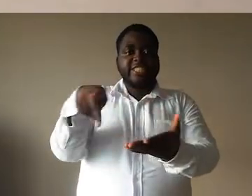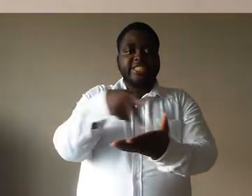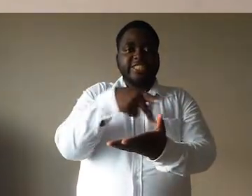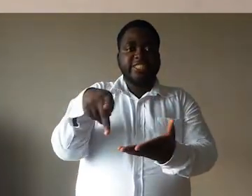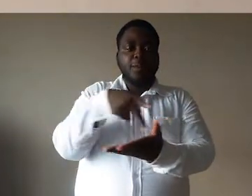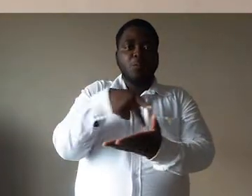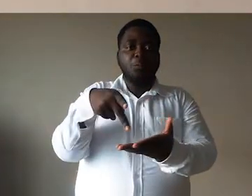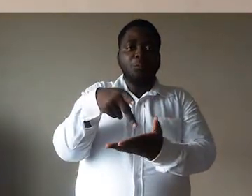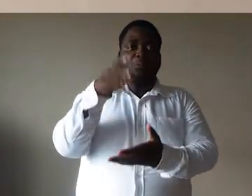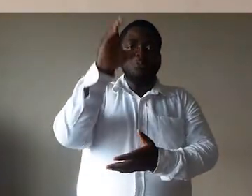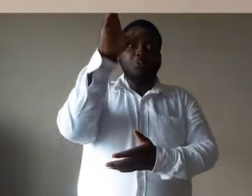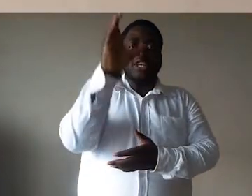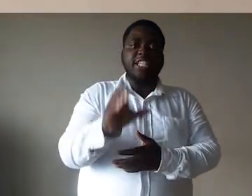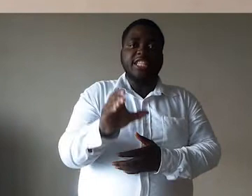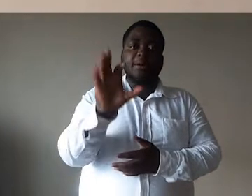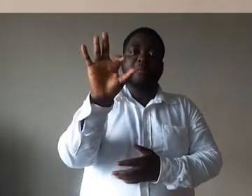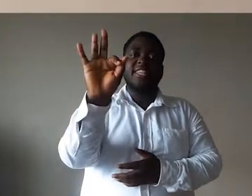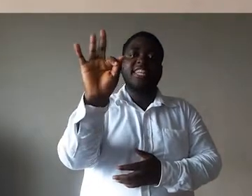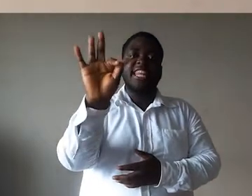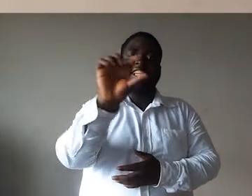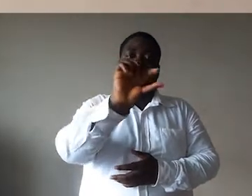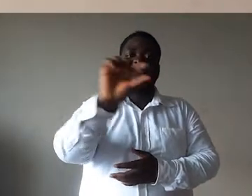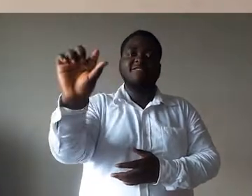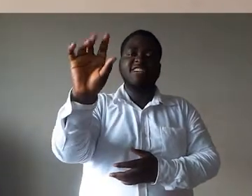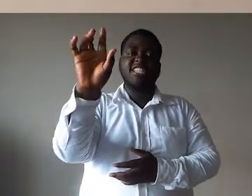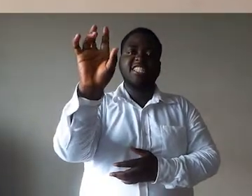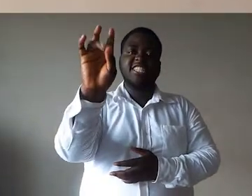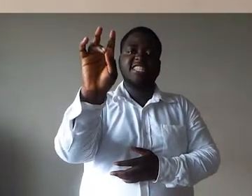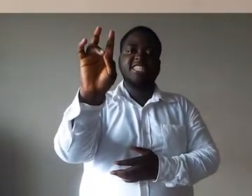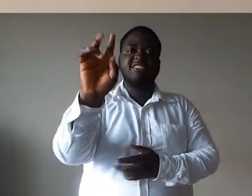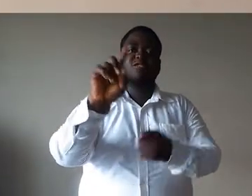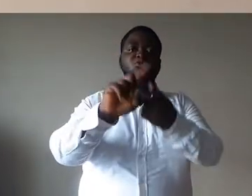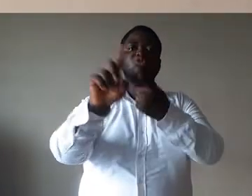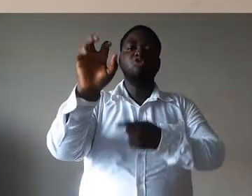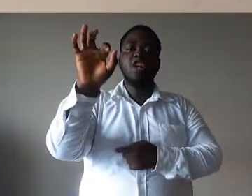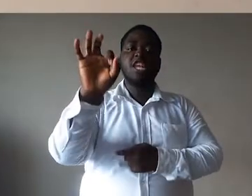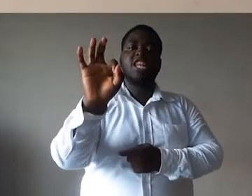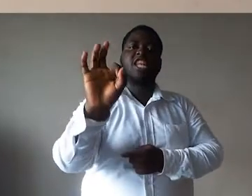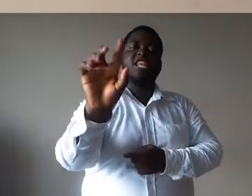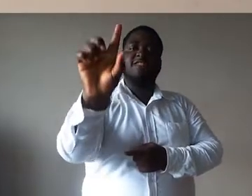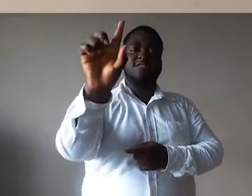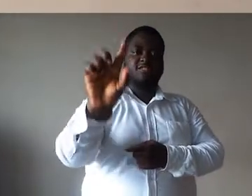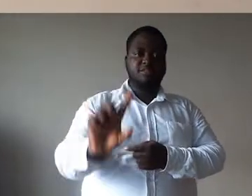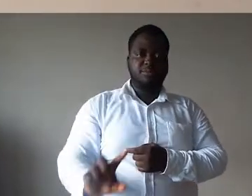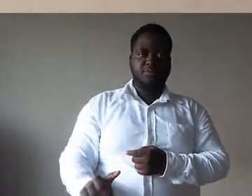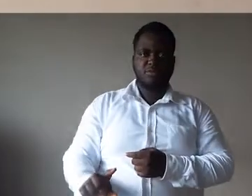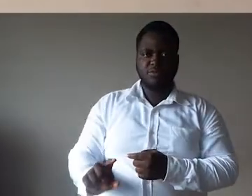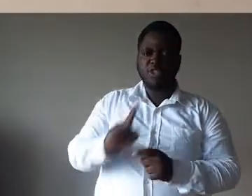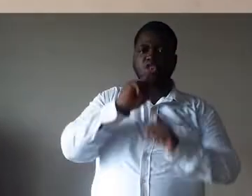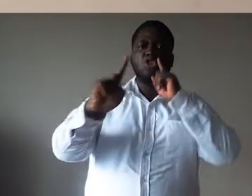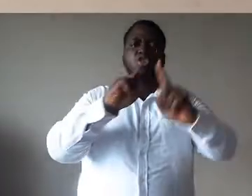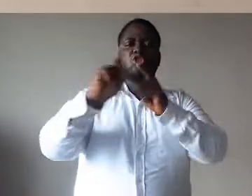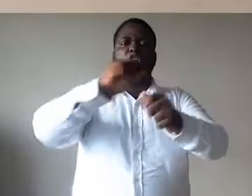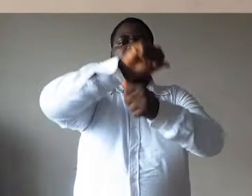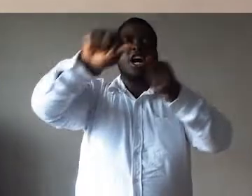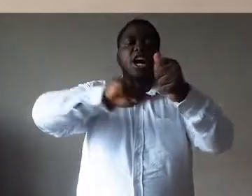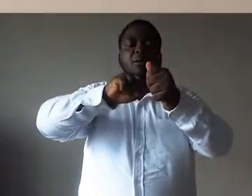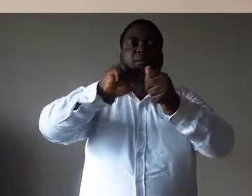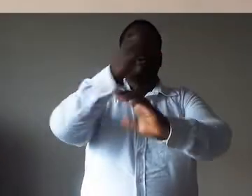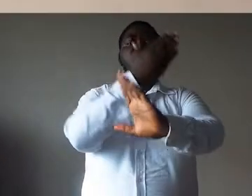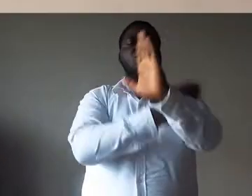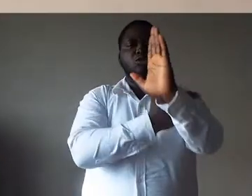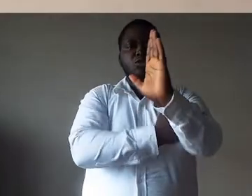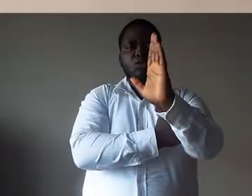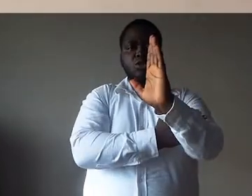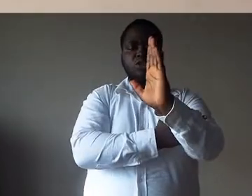Psalmist in the book of Psalms, chapter 19, reading from verse number 7 to the verse number 11, made a very wonderful declaration